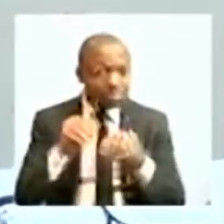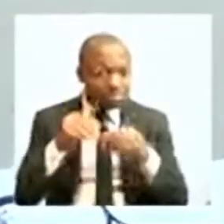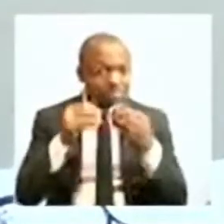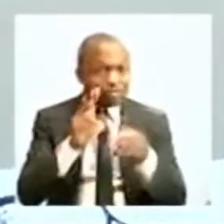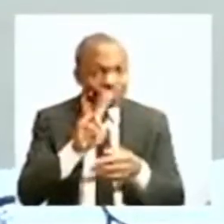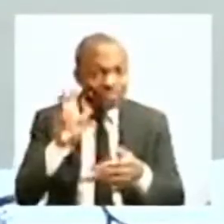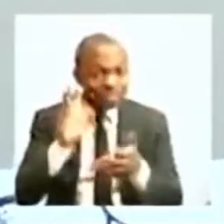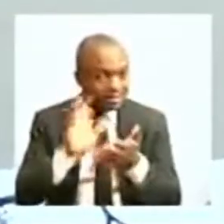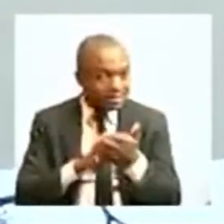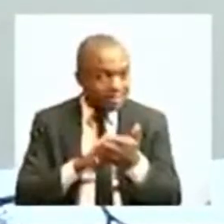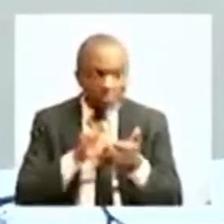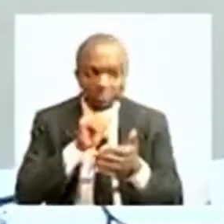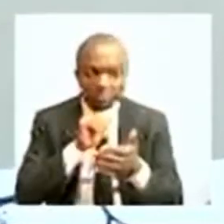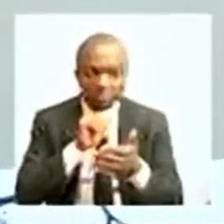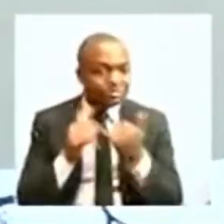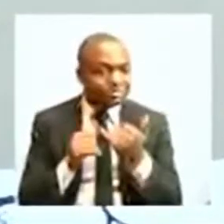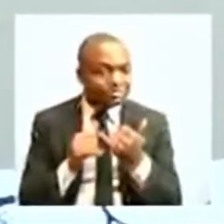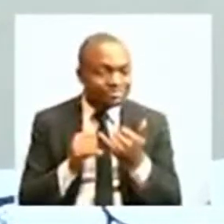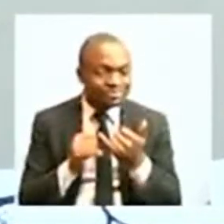200,000, not completing.